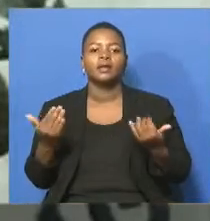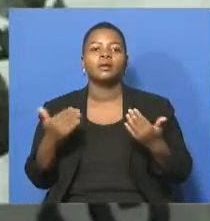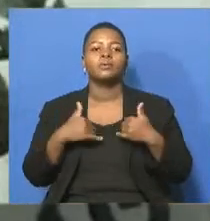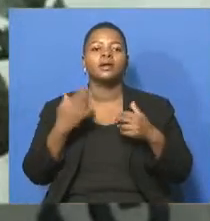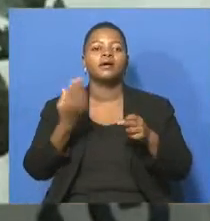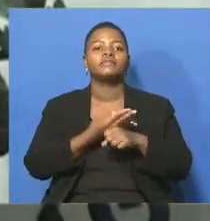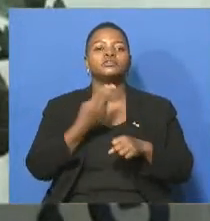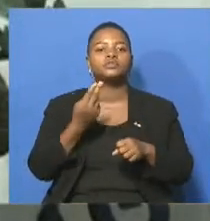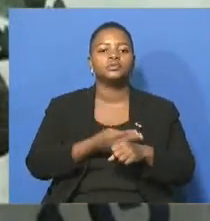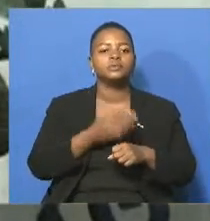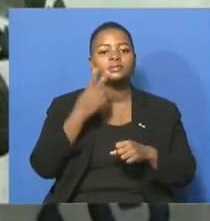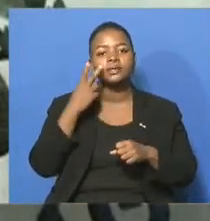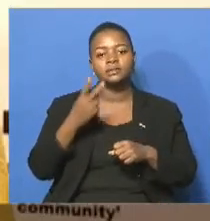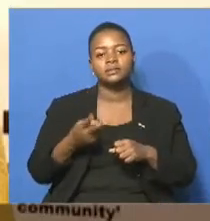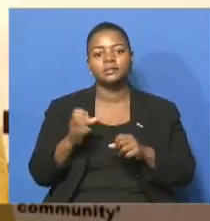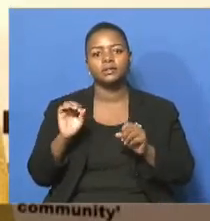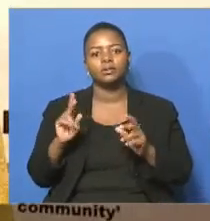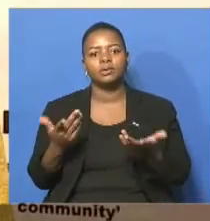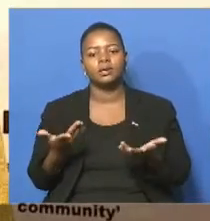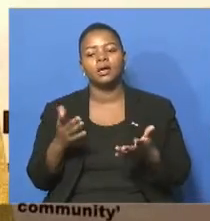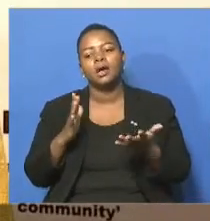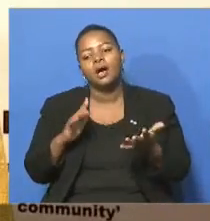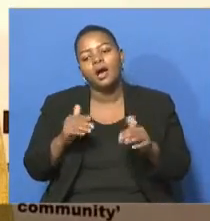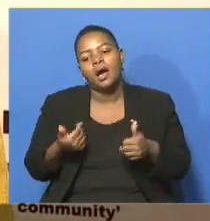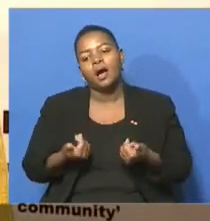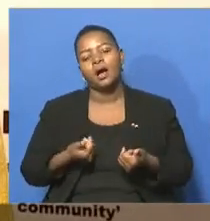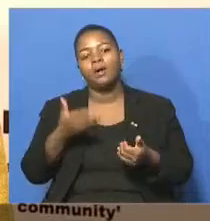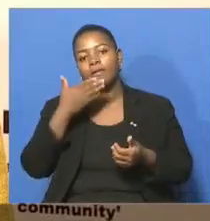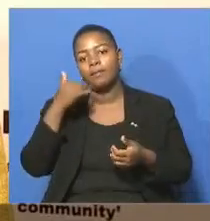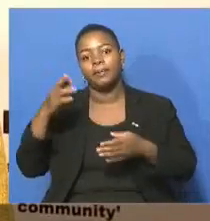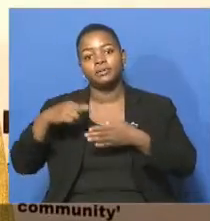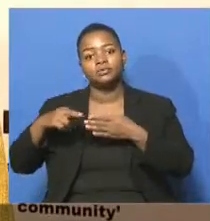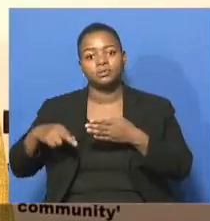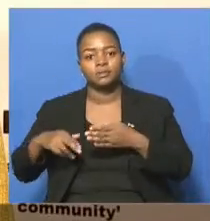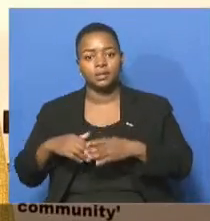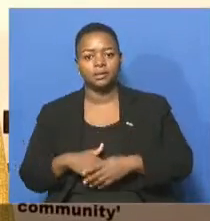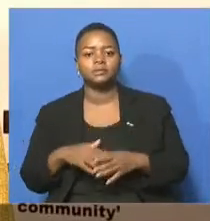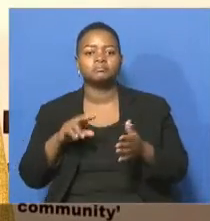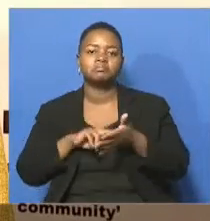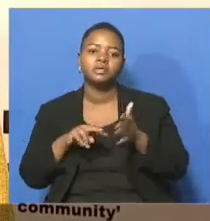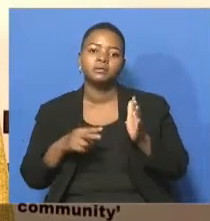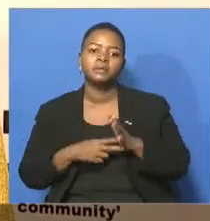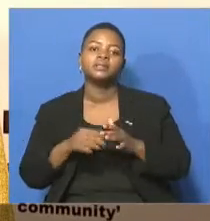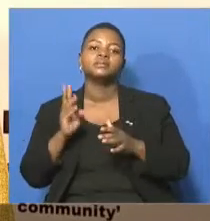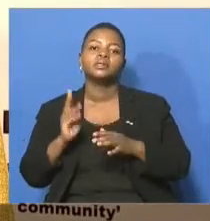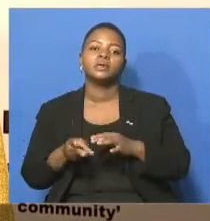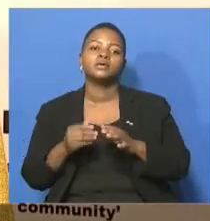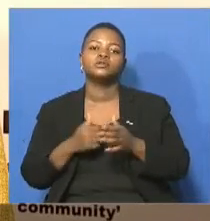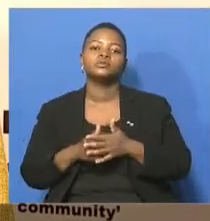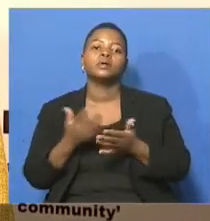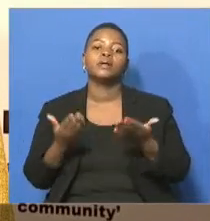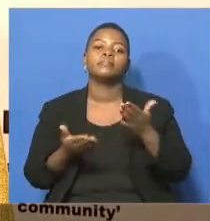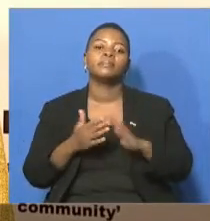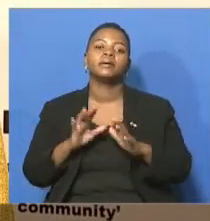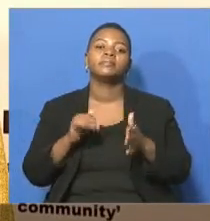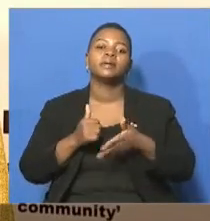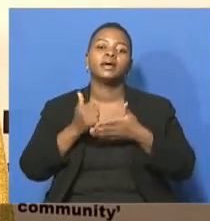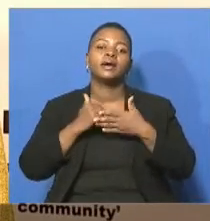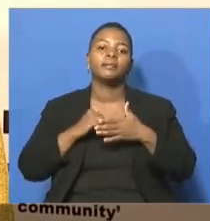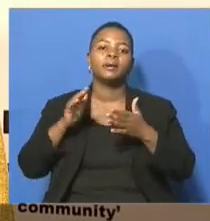implement and see where it takes us, and then that is going to inform probably our